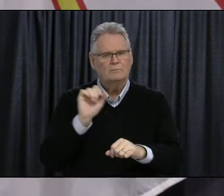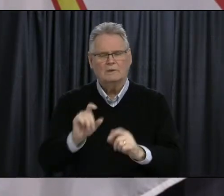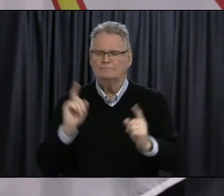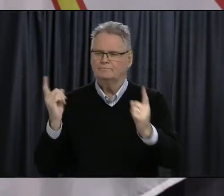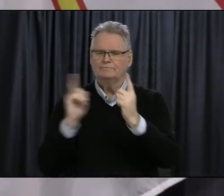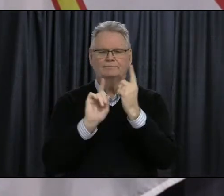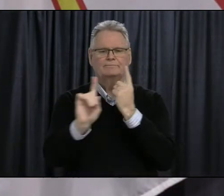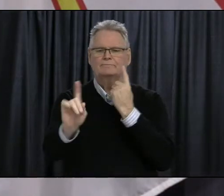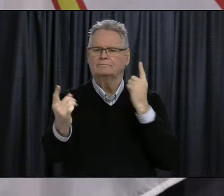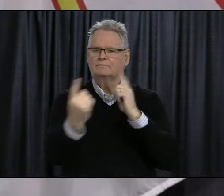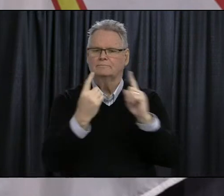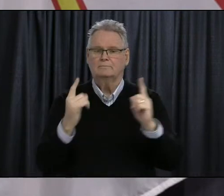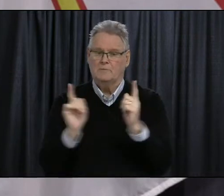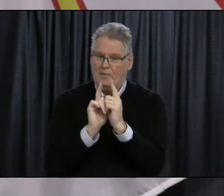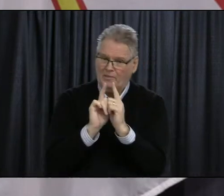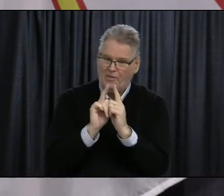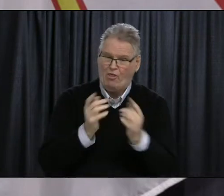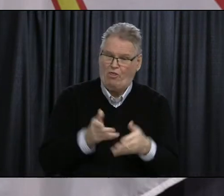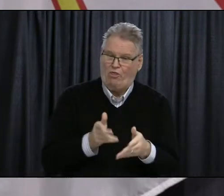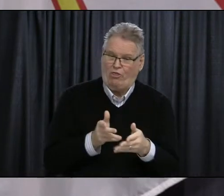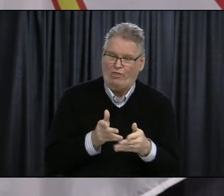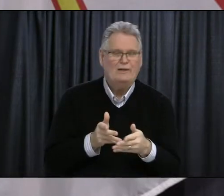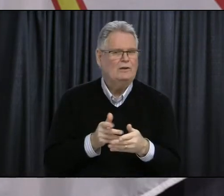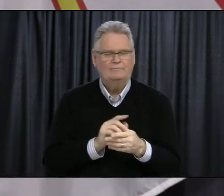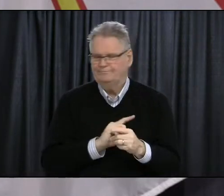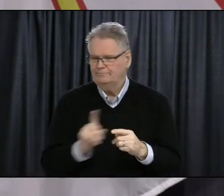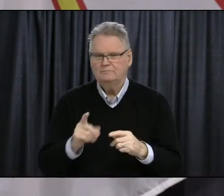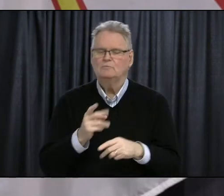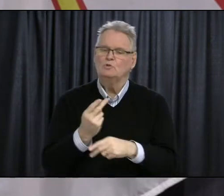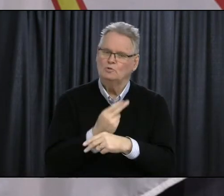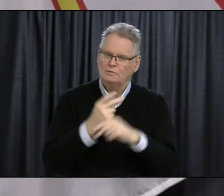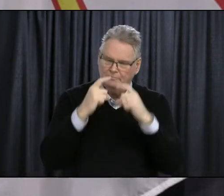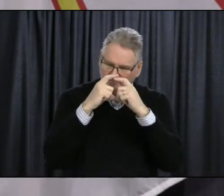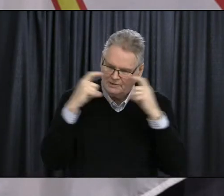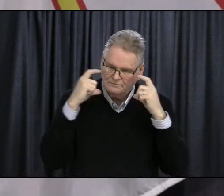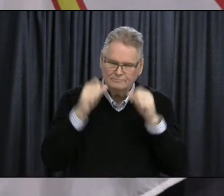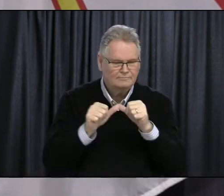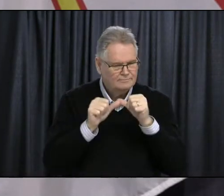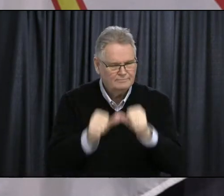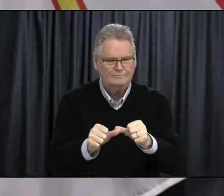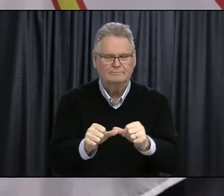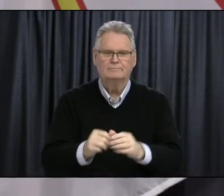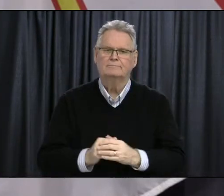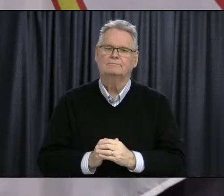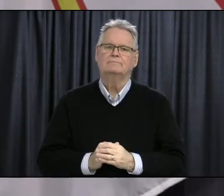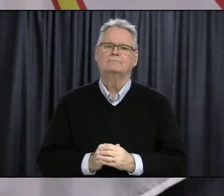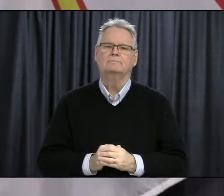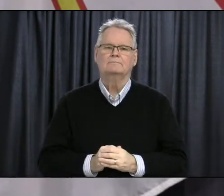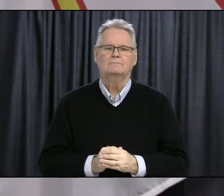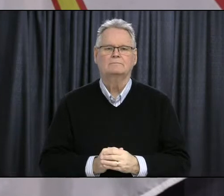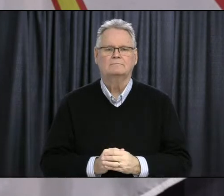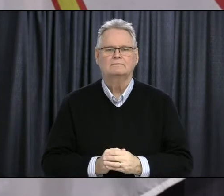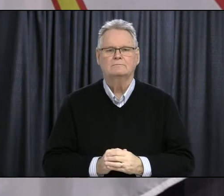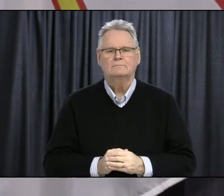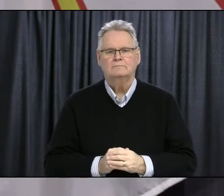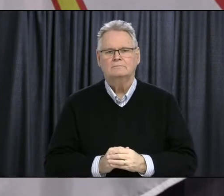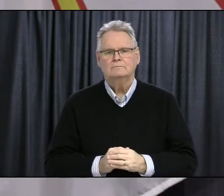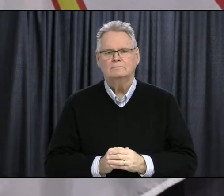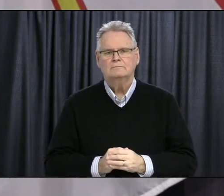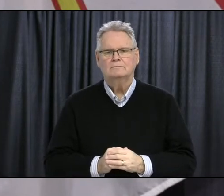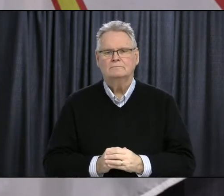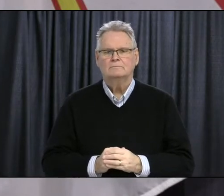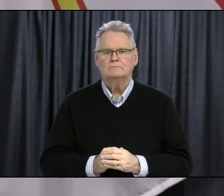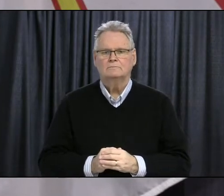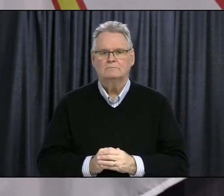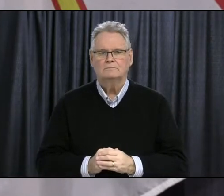such a good job in flattening the curve for so long, it's easy to feel more relaxed about our interactions with others. We cannot make this mistake.